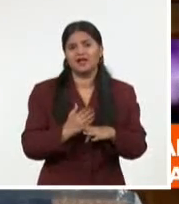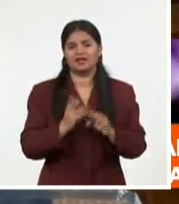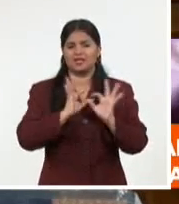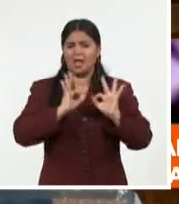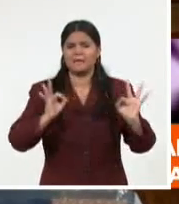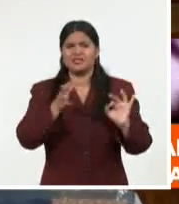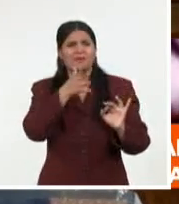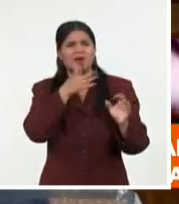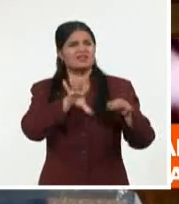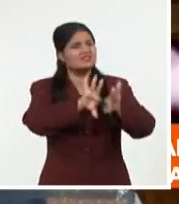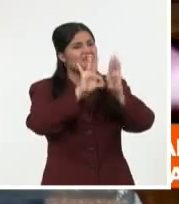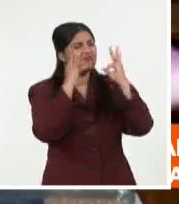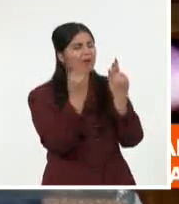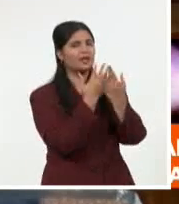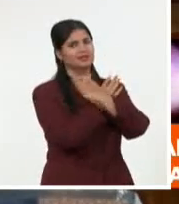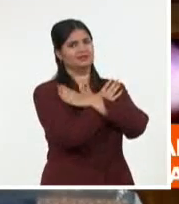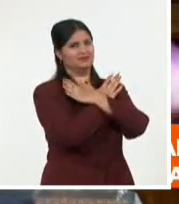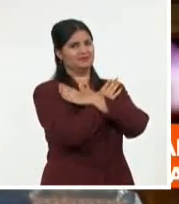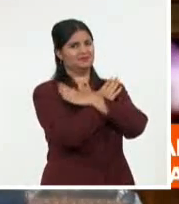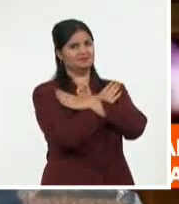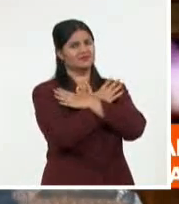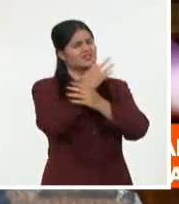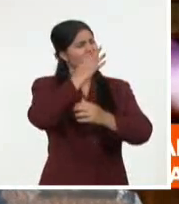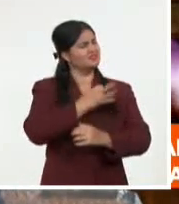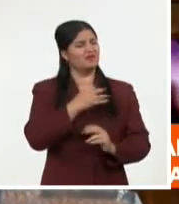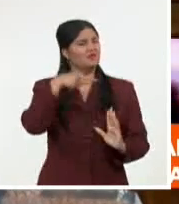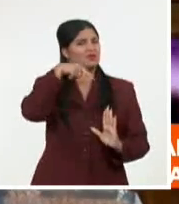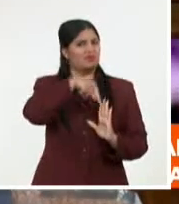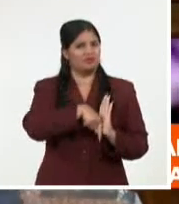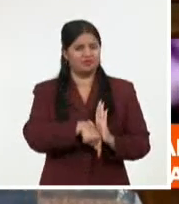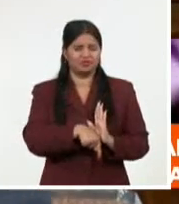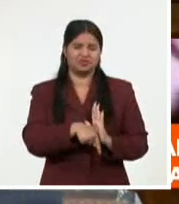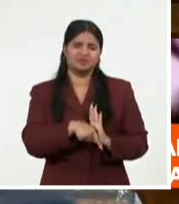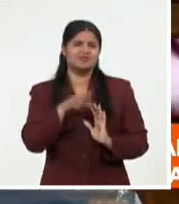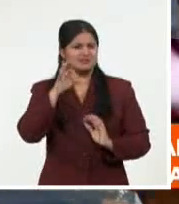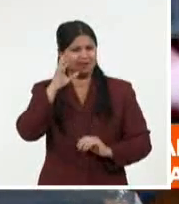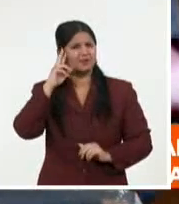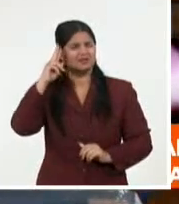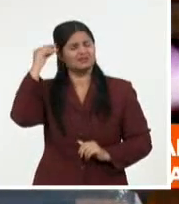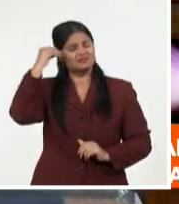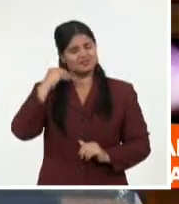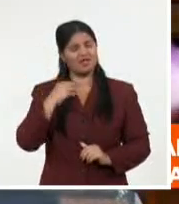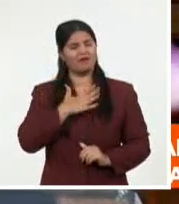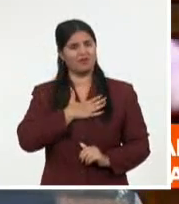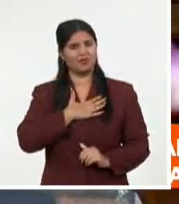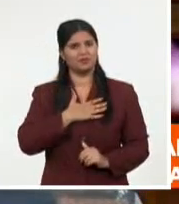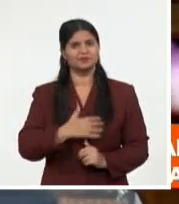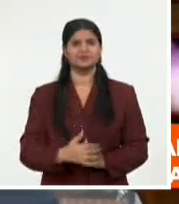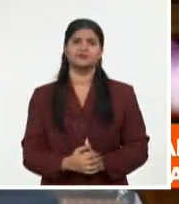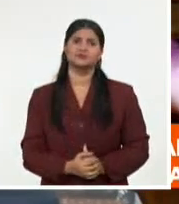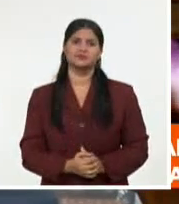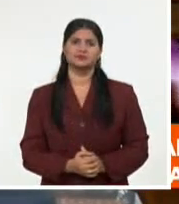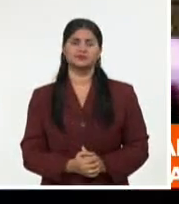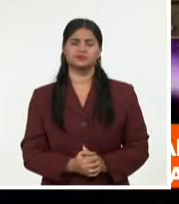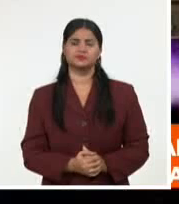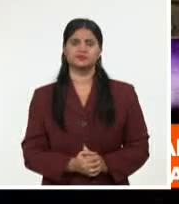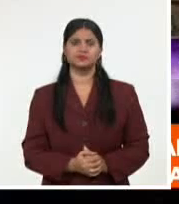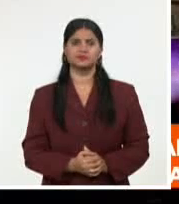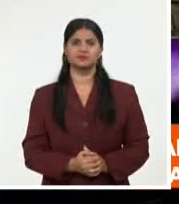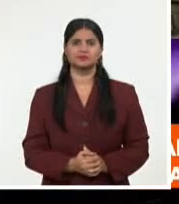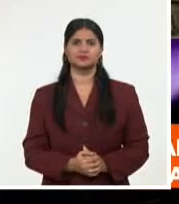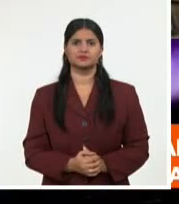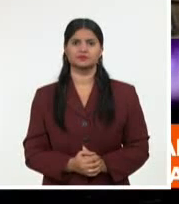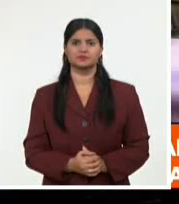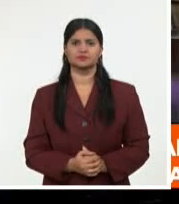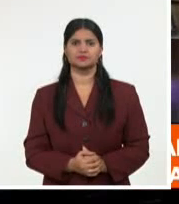que reconocemos como de hermandad profunda. Over the past 3 decades, our peoples and governments have forged bonds